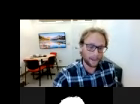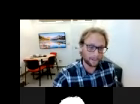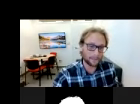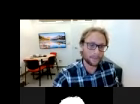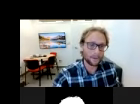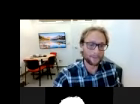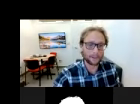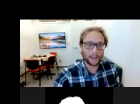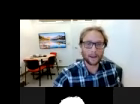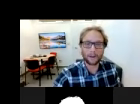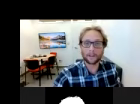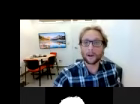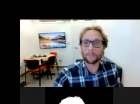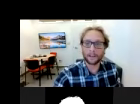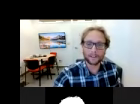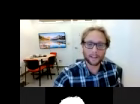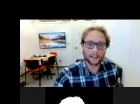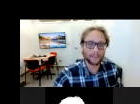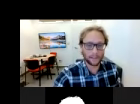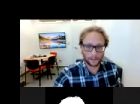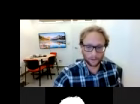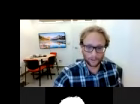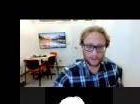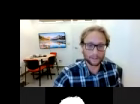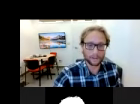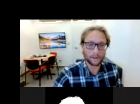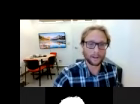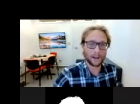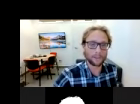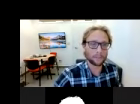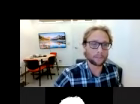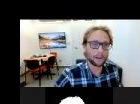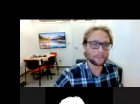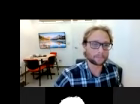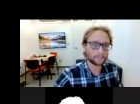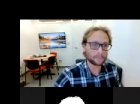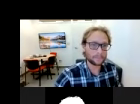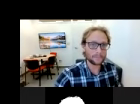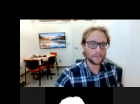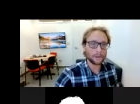directly measure them, we forget about the complexity of the cellular organization of the human brain.